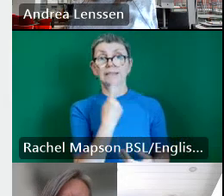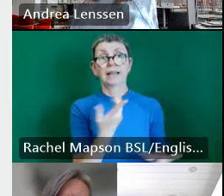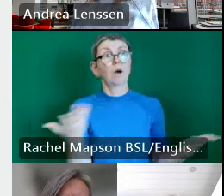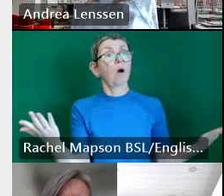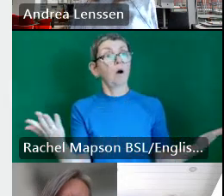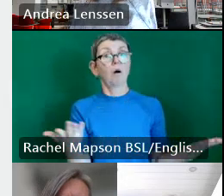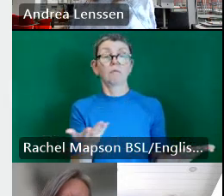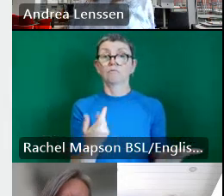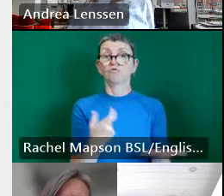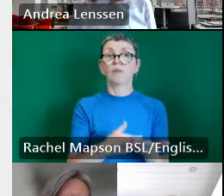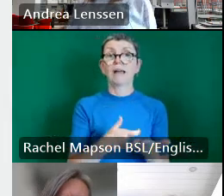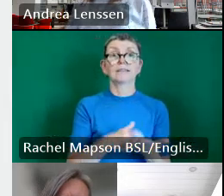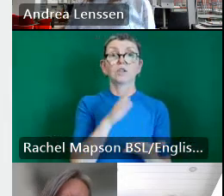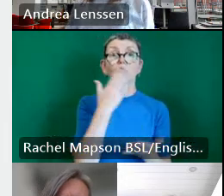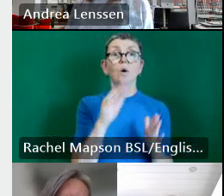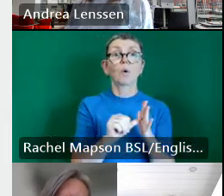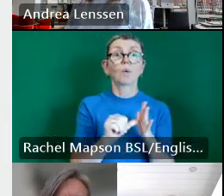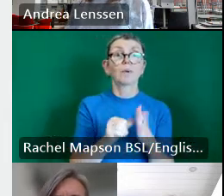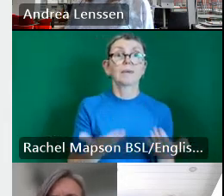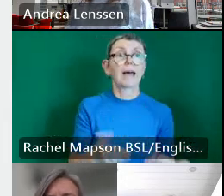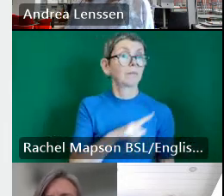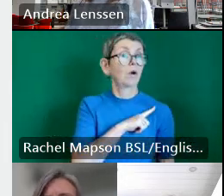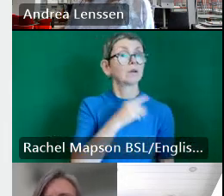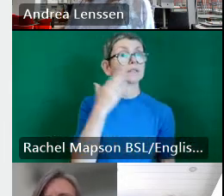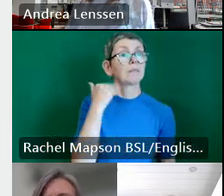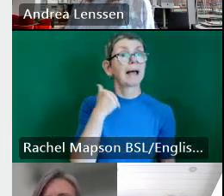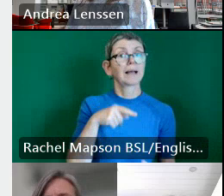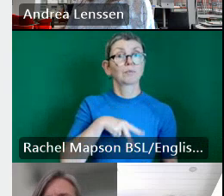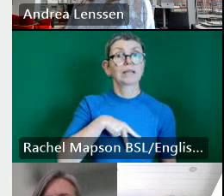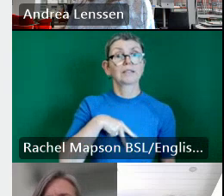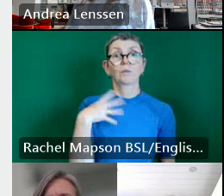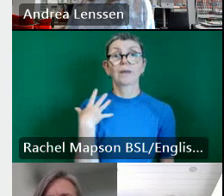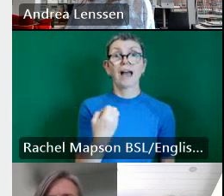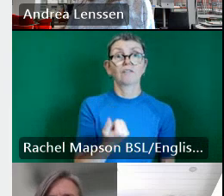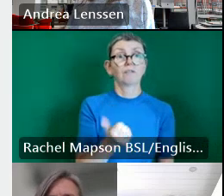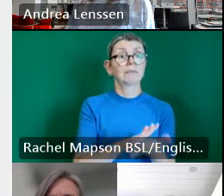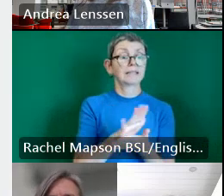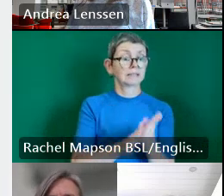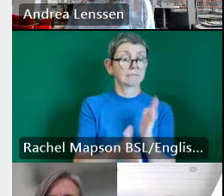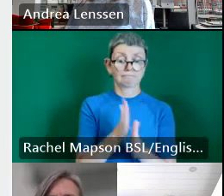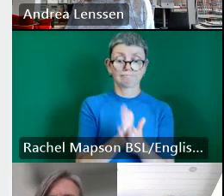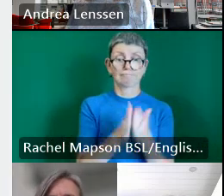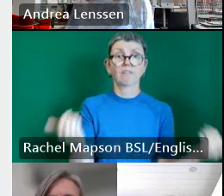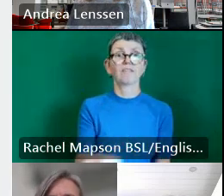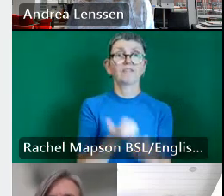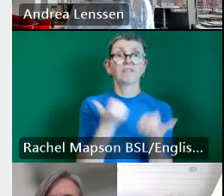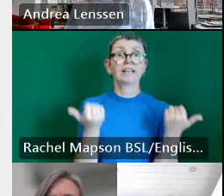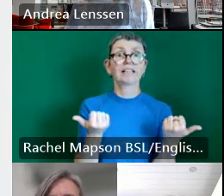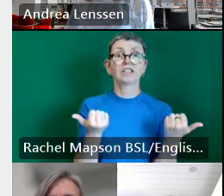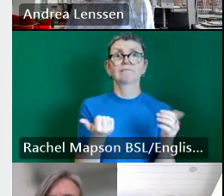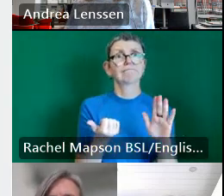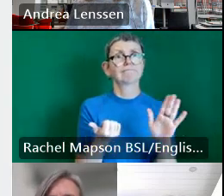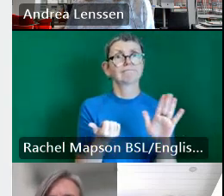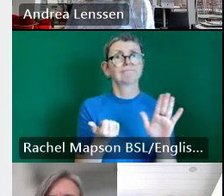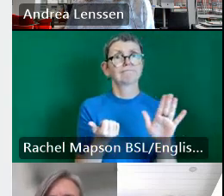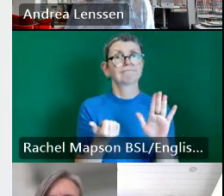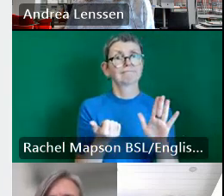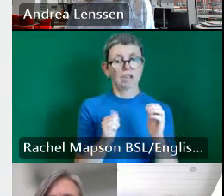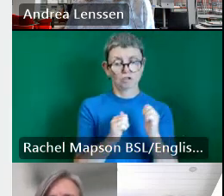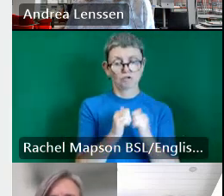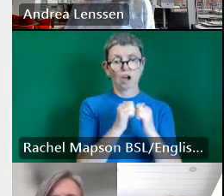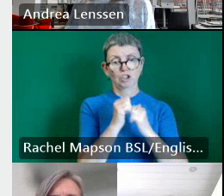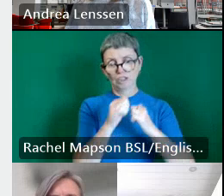deal with race because, you know, we have a Black president. So it's done and dusted. We've moved on. But the structures are still in